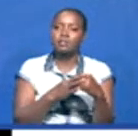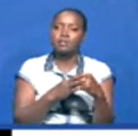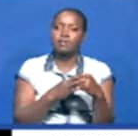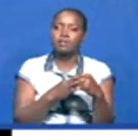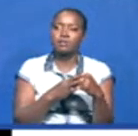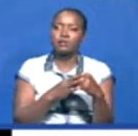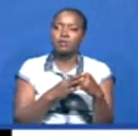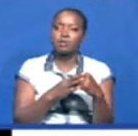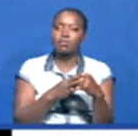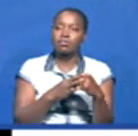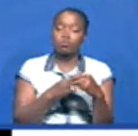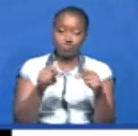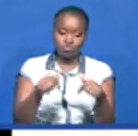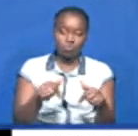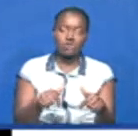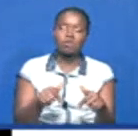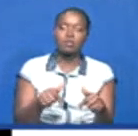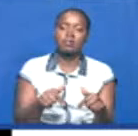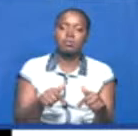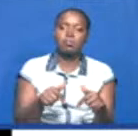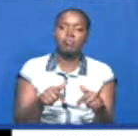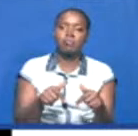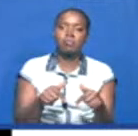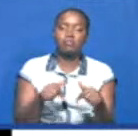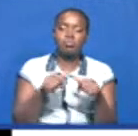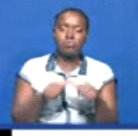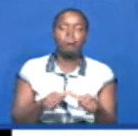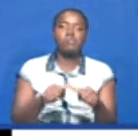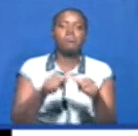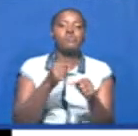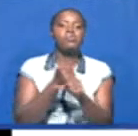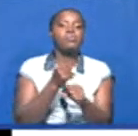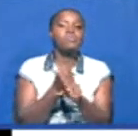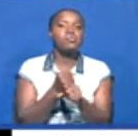2018 to date, and we continue to do.